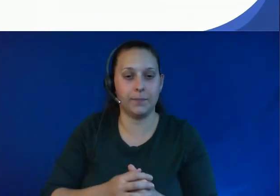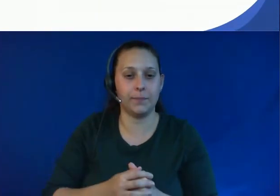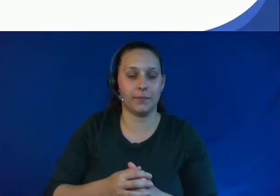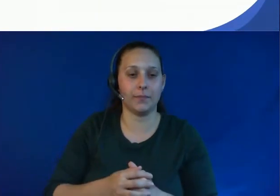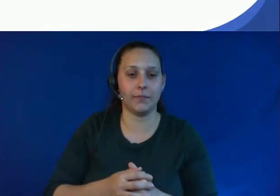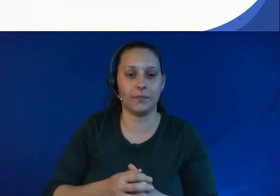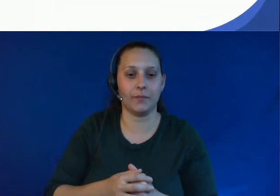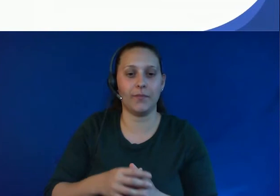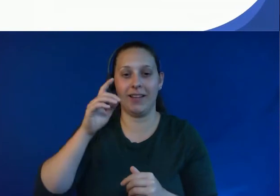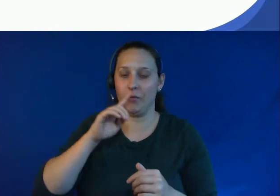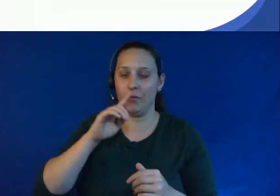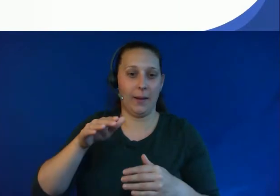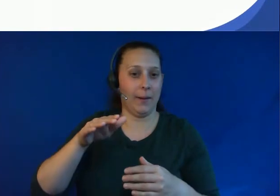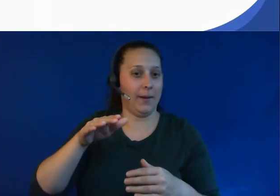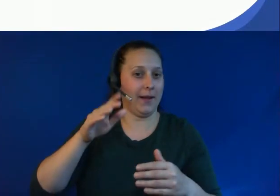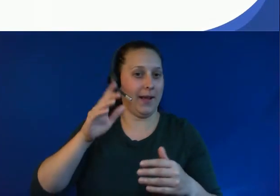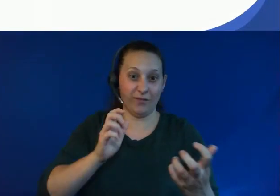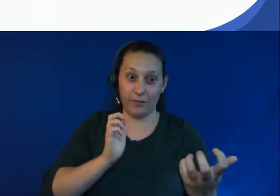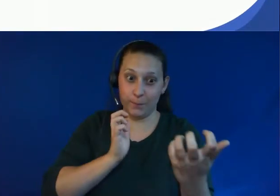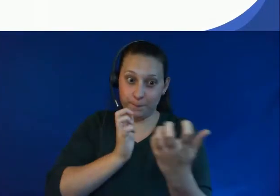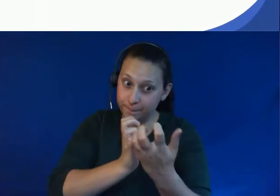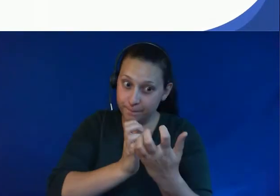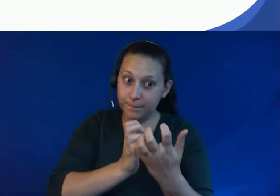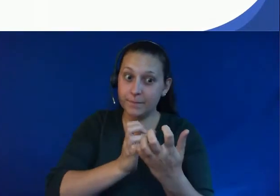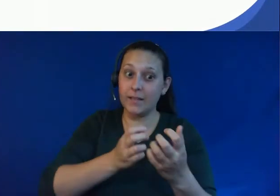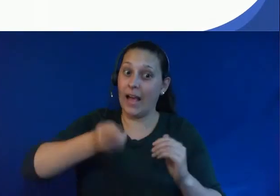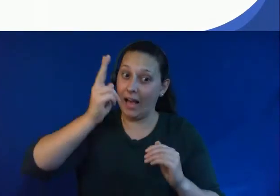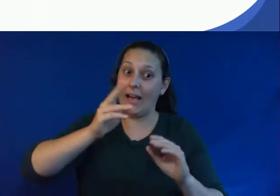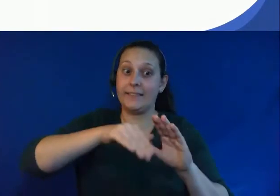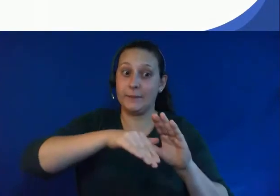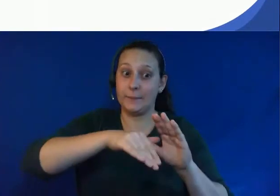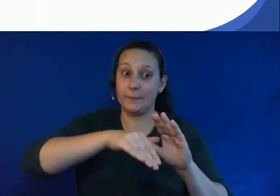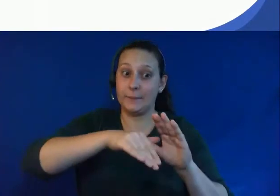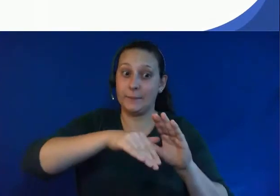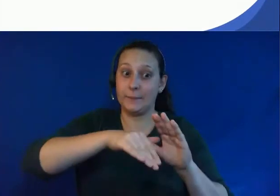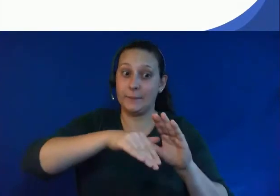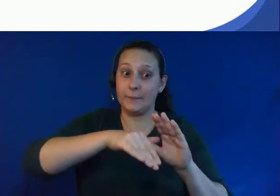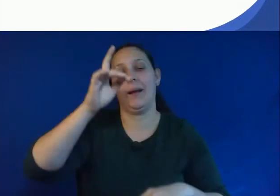be met is high speed internet does need to be installed there.